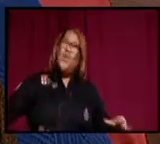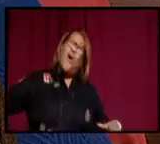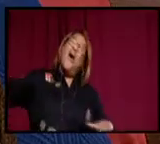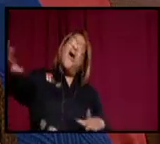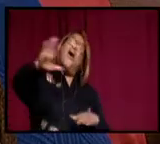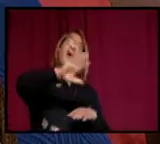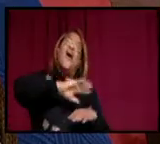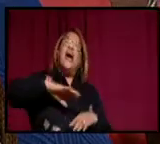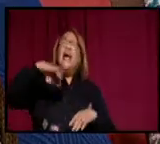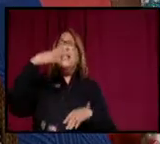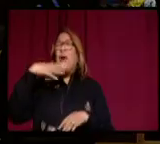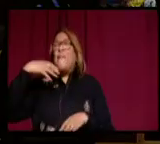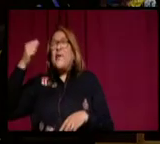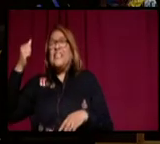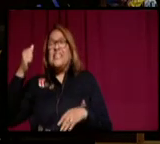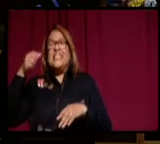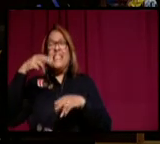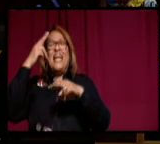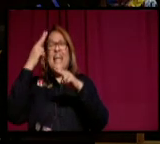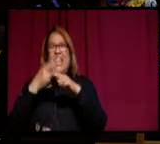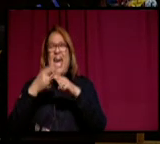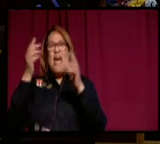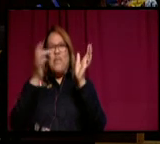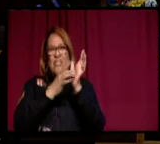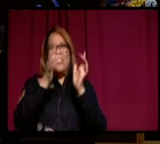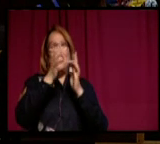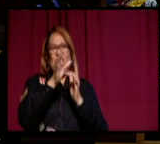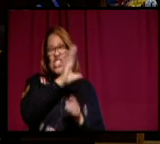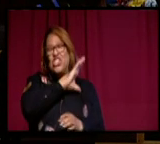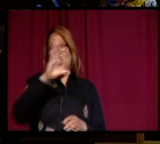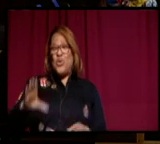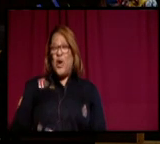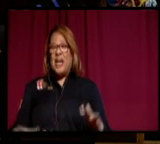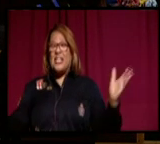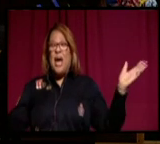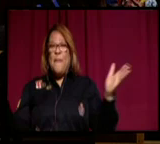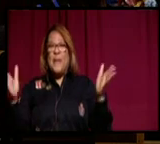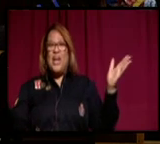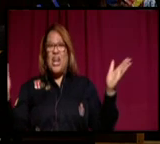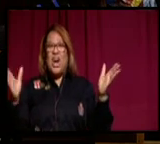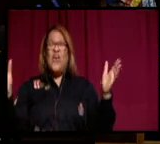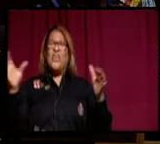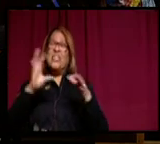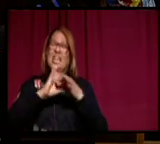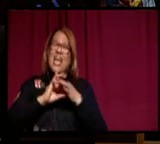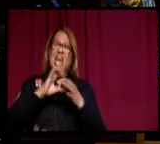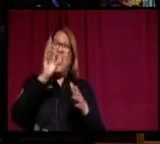precious, matchless name of Jesus Christ. Be encouraged in the Lord.